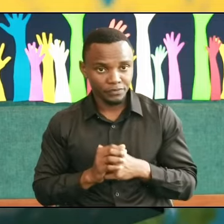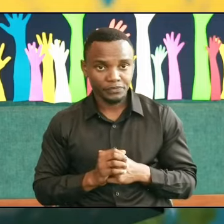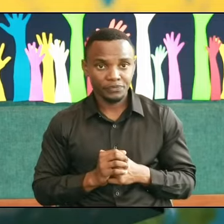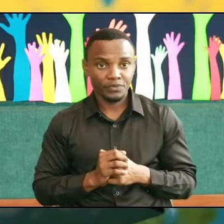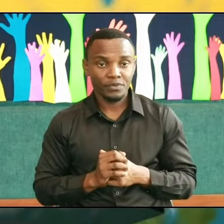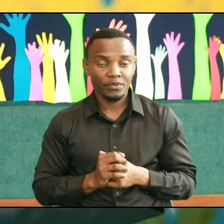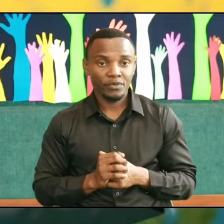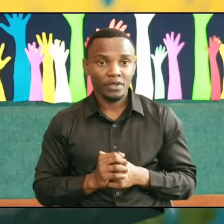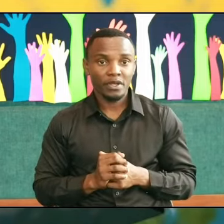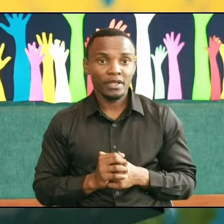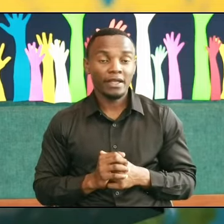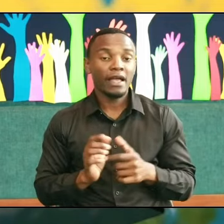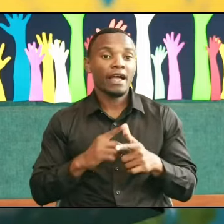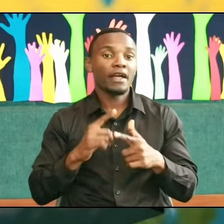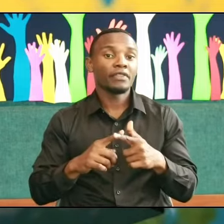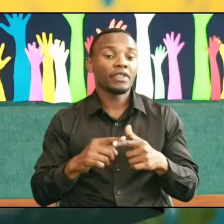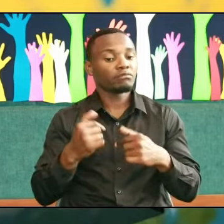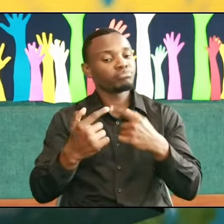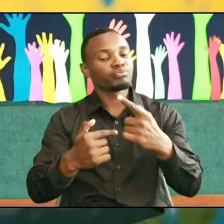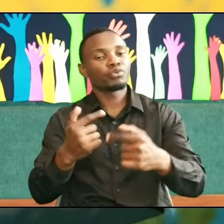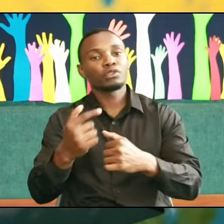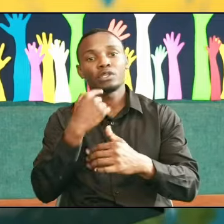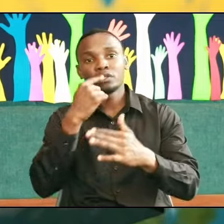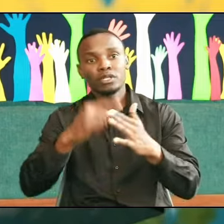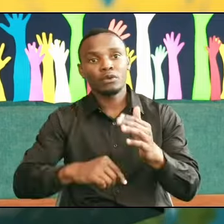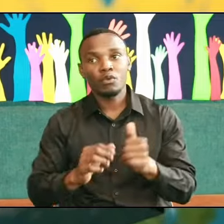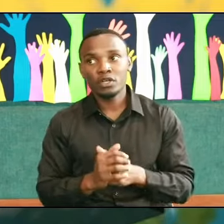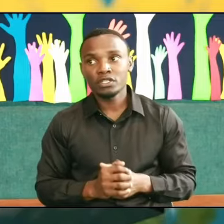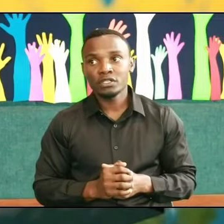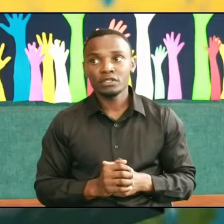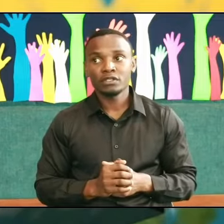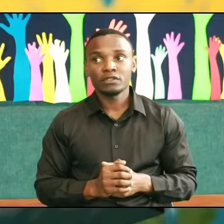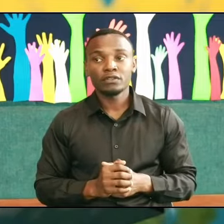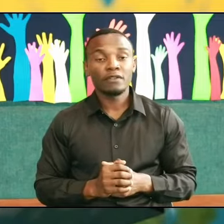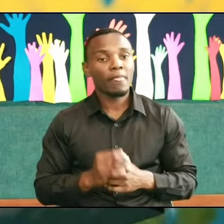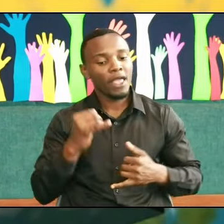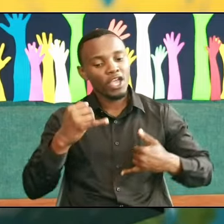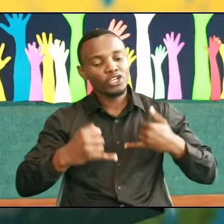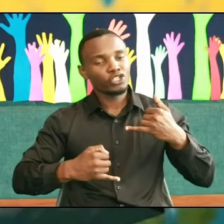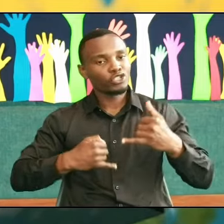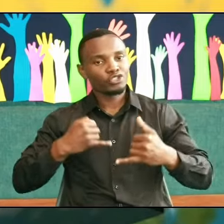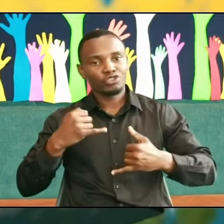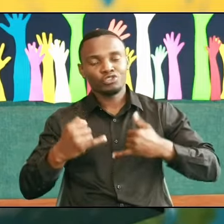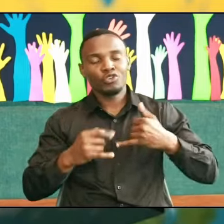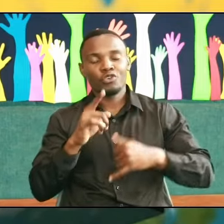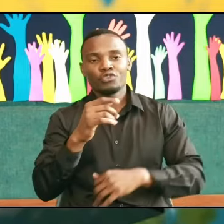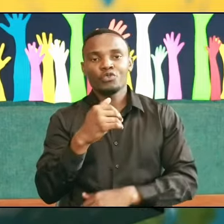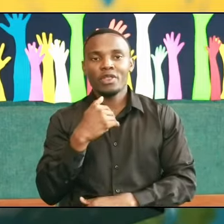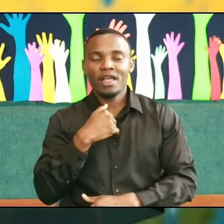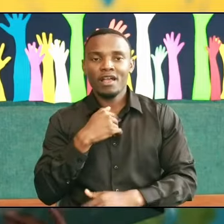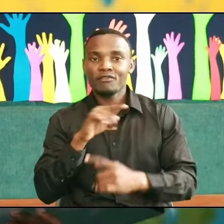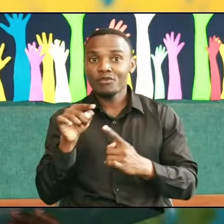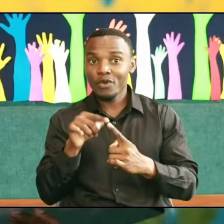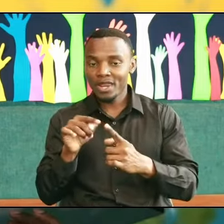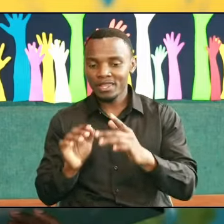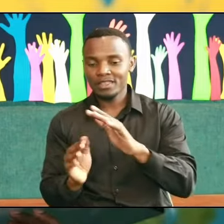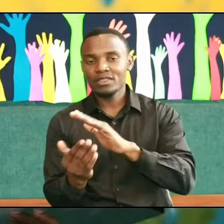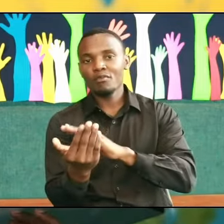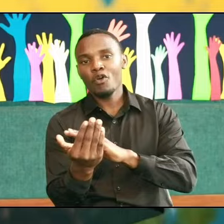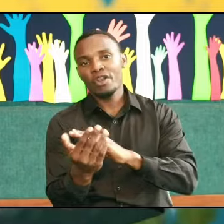do. And then it goes on to say, but joy comes when? Comes in the